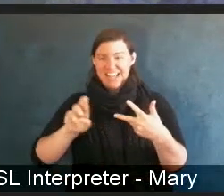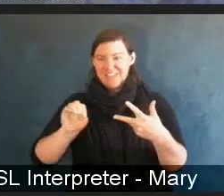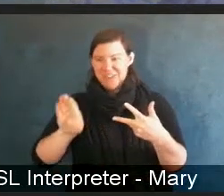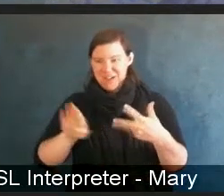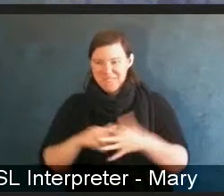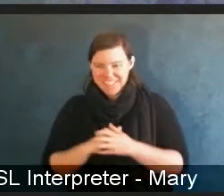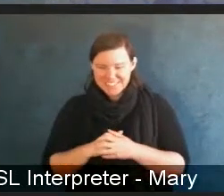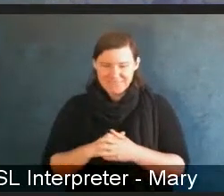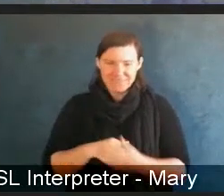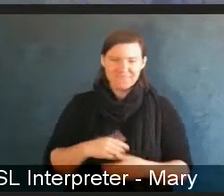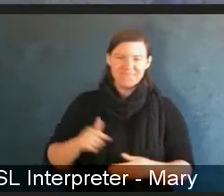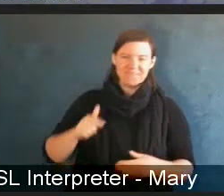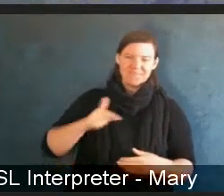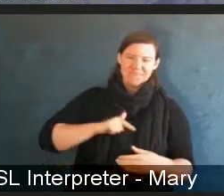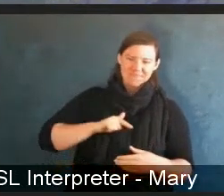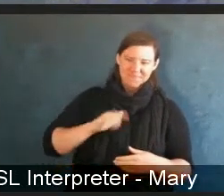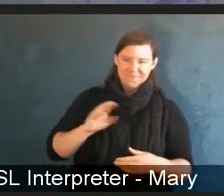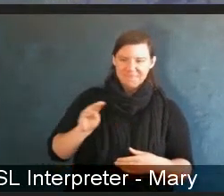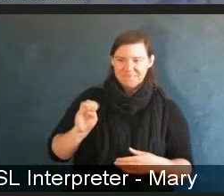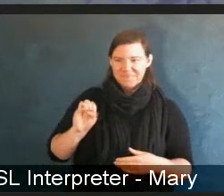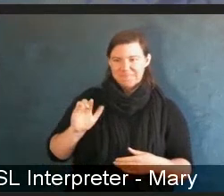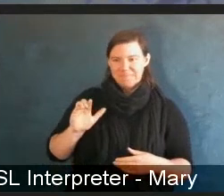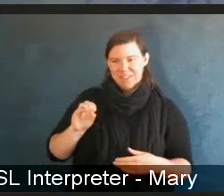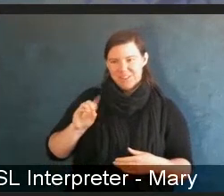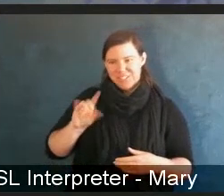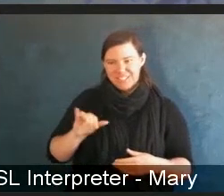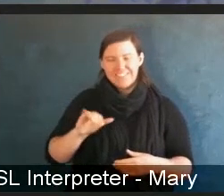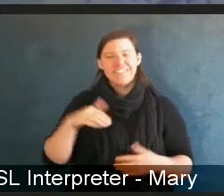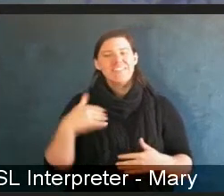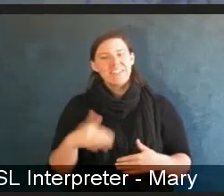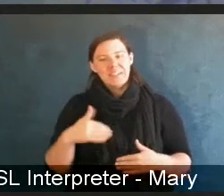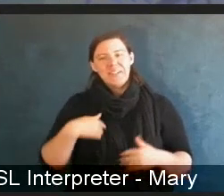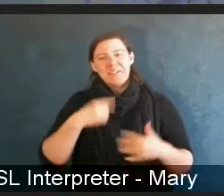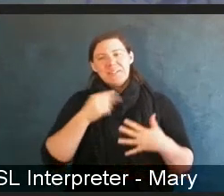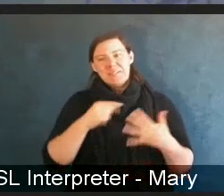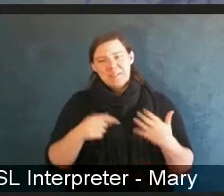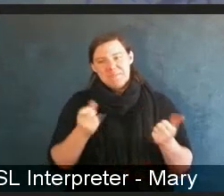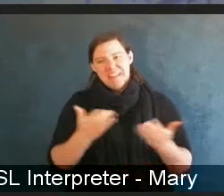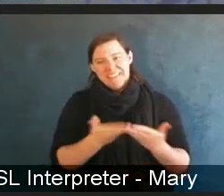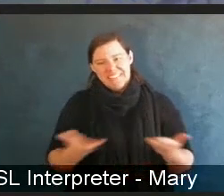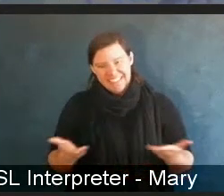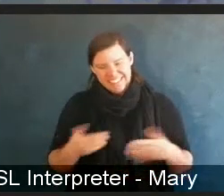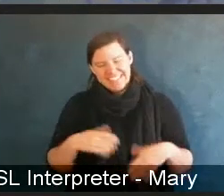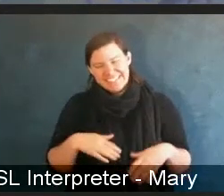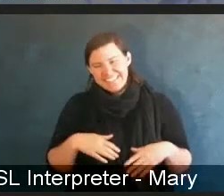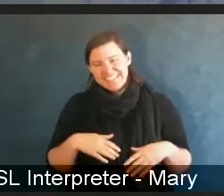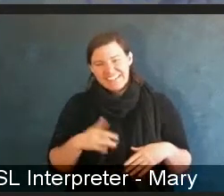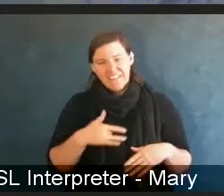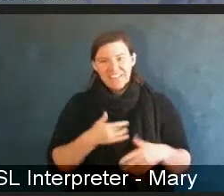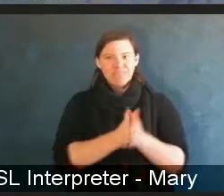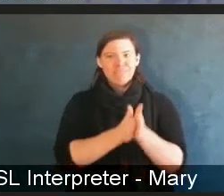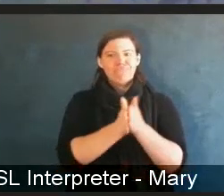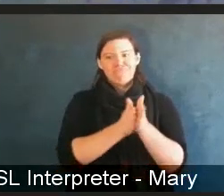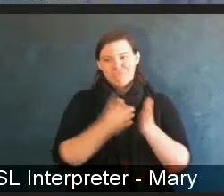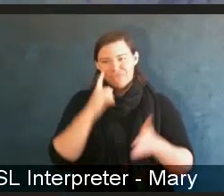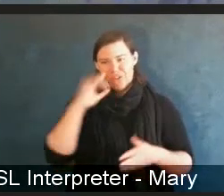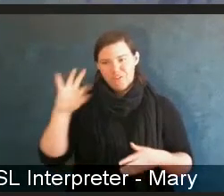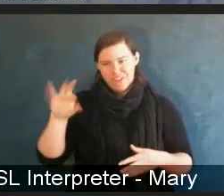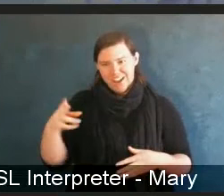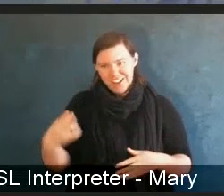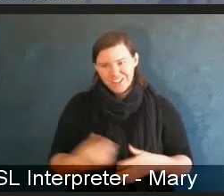There were a lot of factors that made me want to come to the Hutch. One of them was just the excitement that there